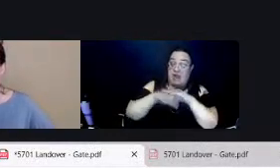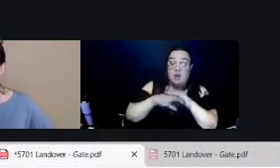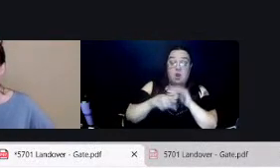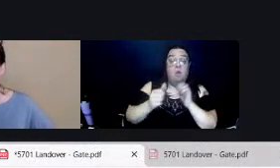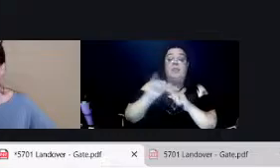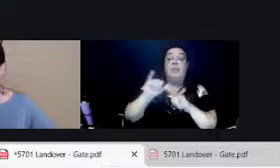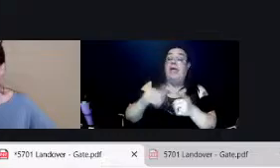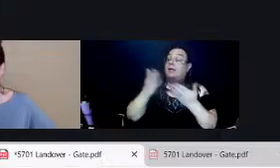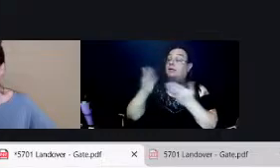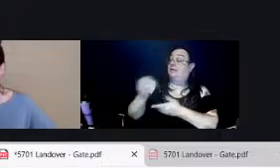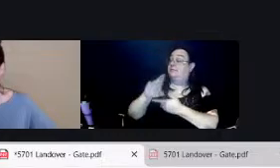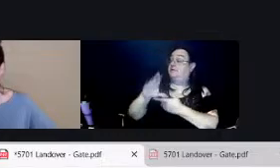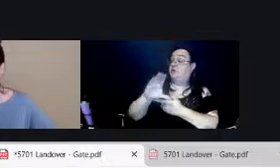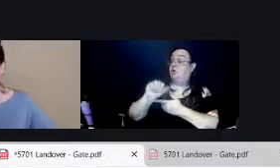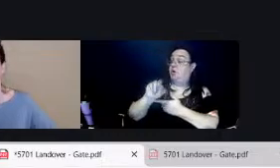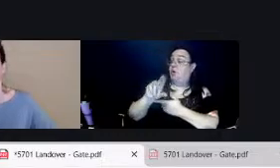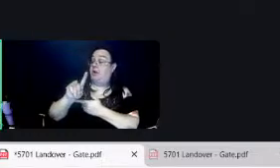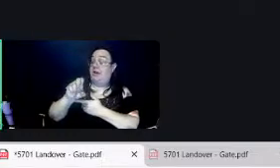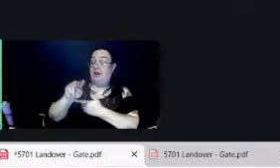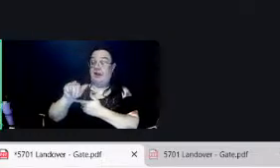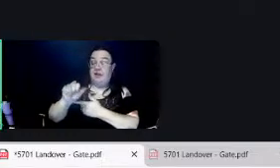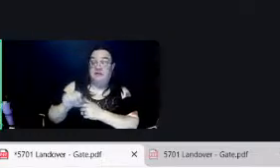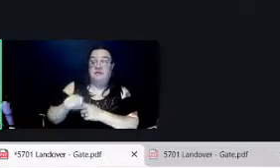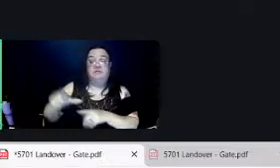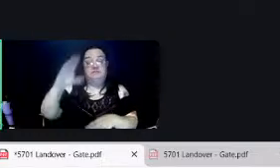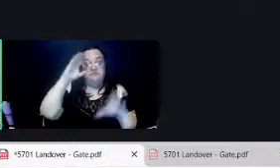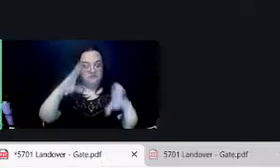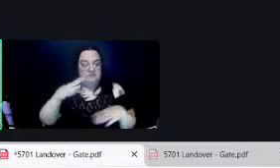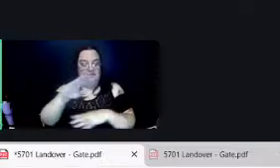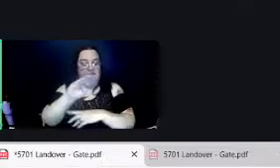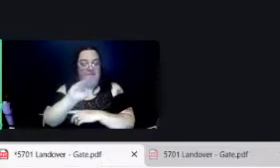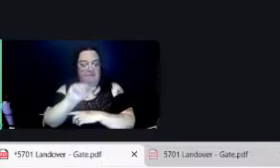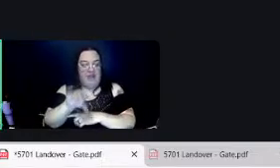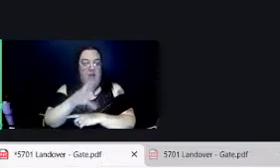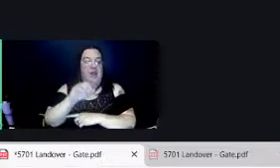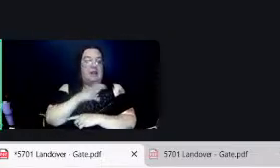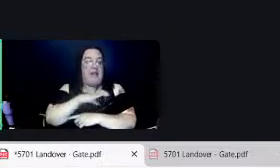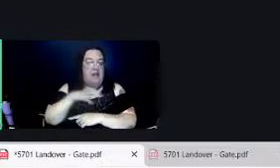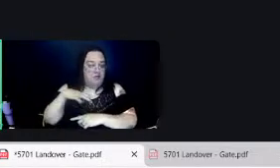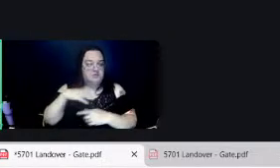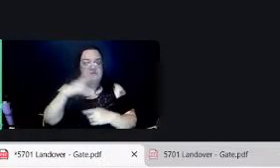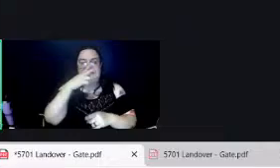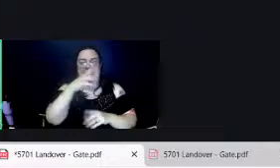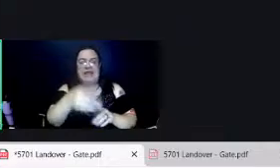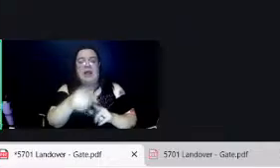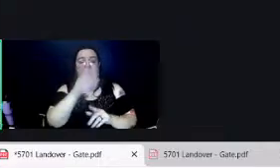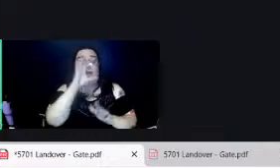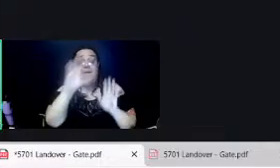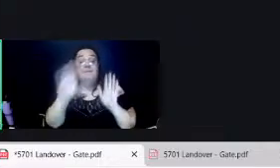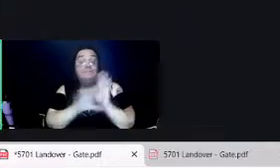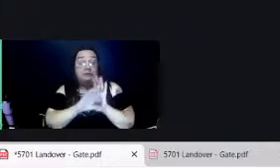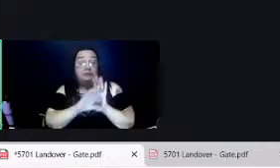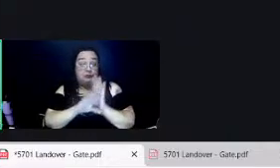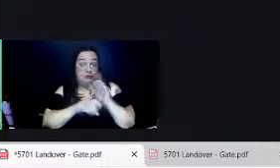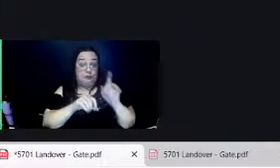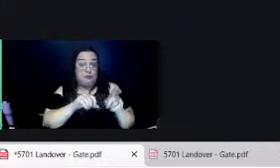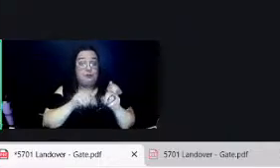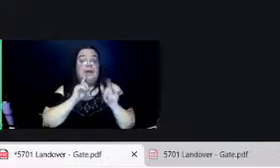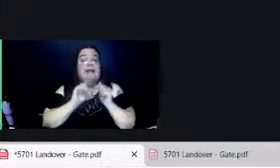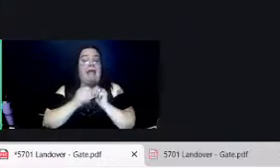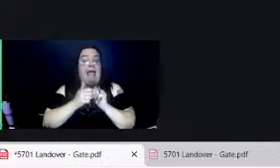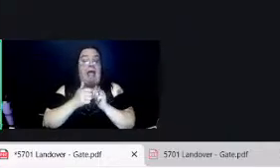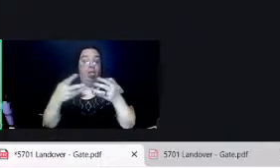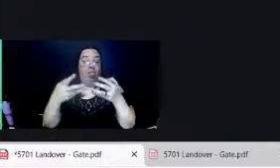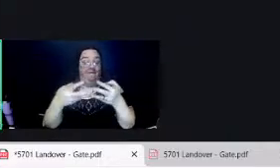Cardenas. Good evening, Mayor and Council. So as you see, we have a picture of how the